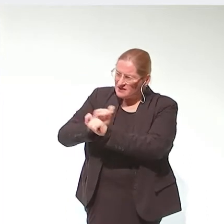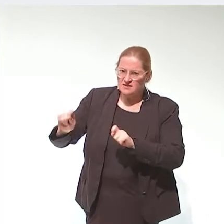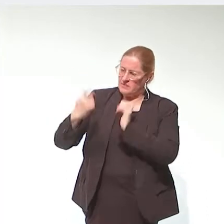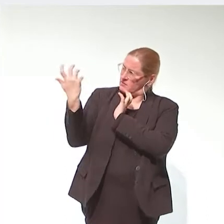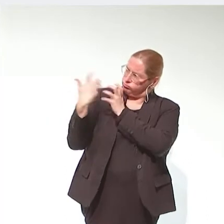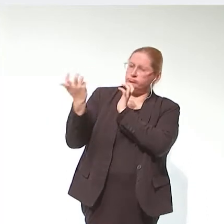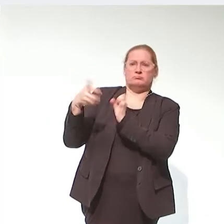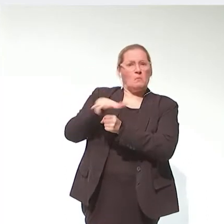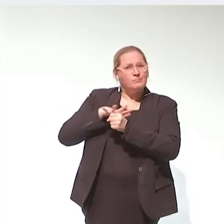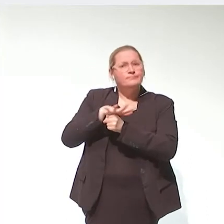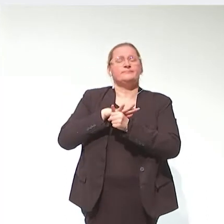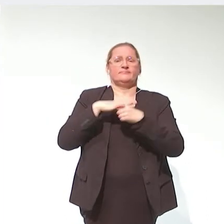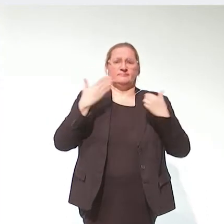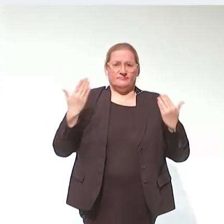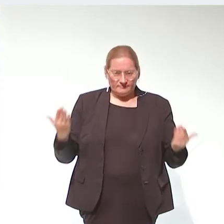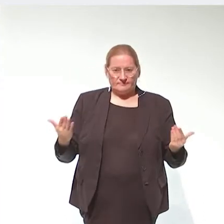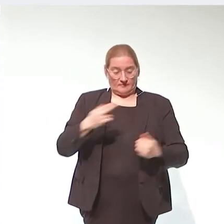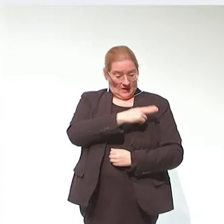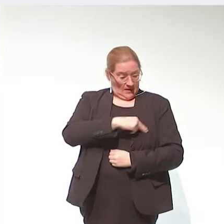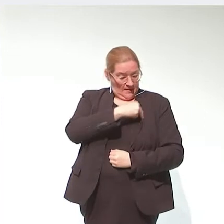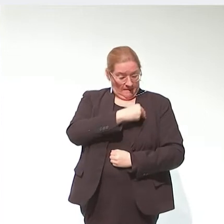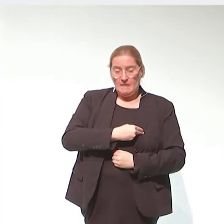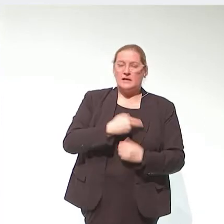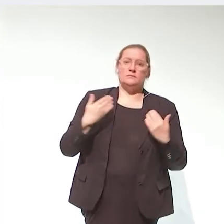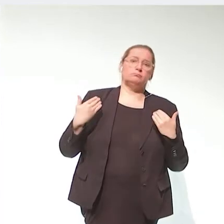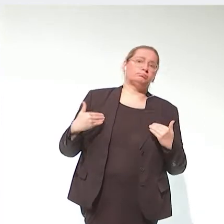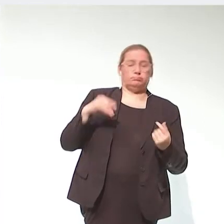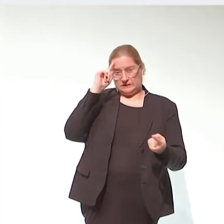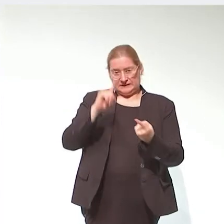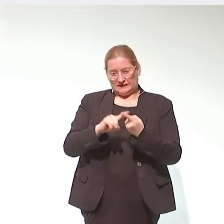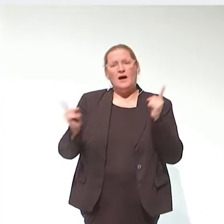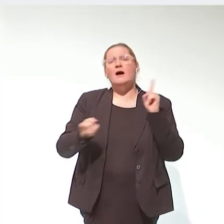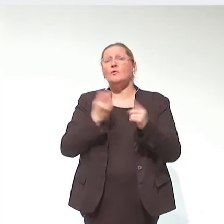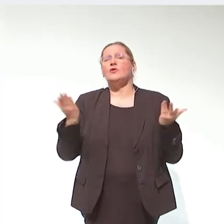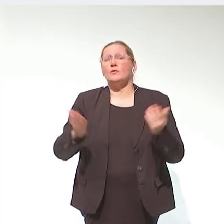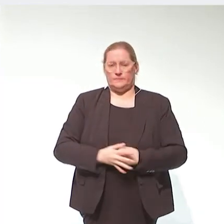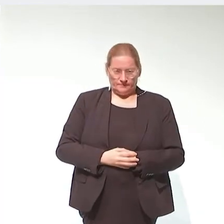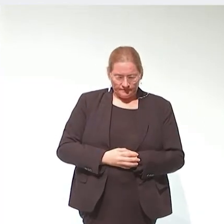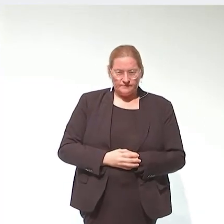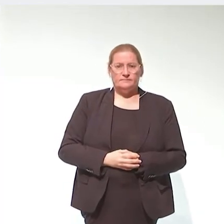which is mentioned by the European Union Disability Strategy, is accessibility of both the